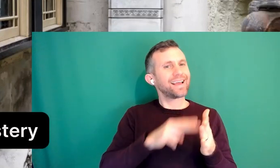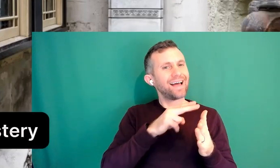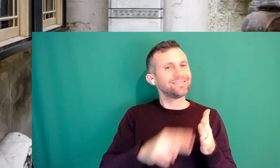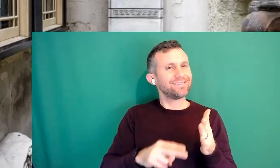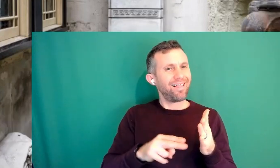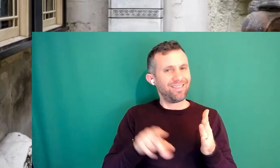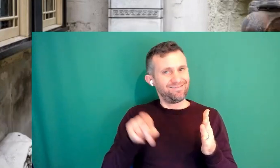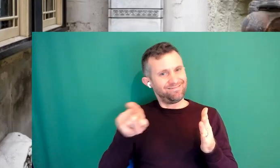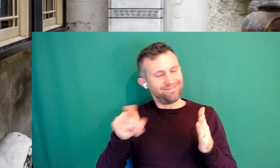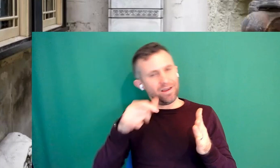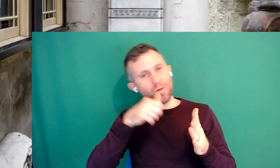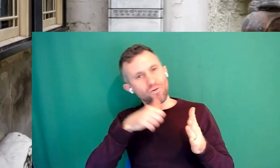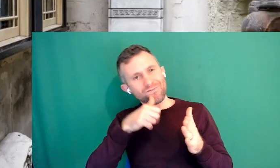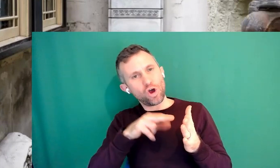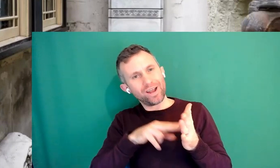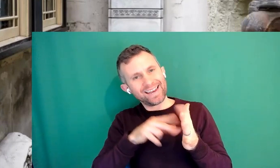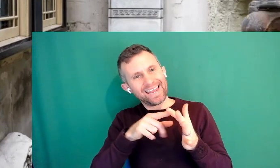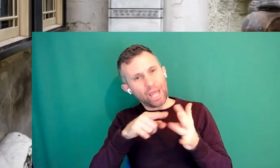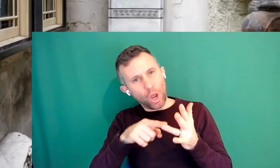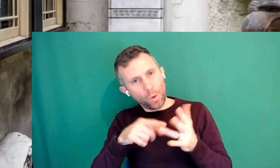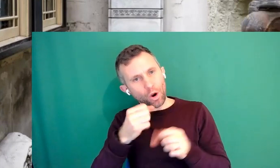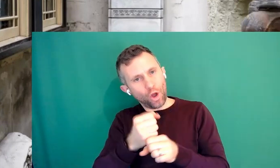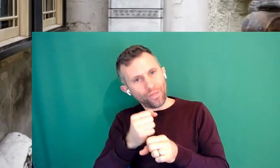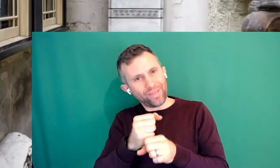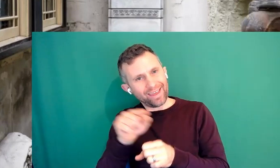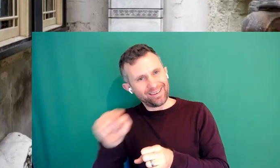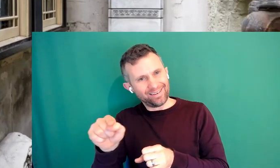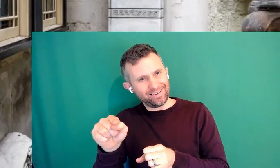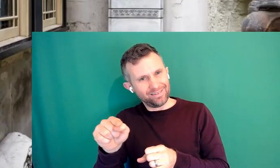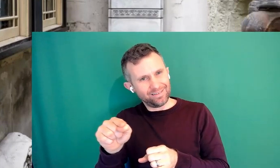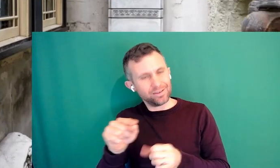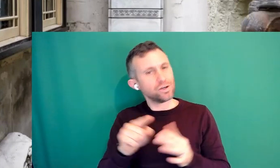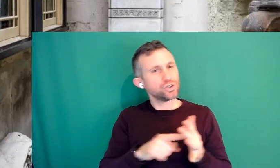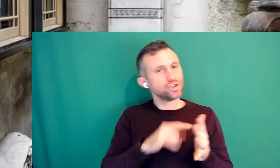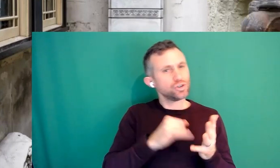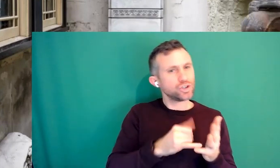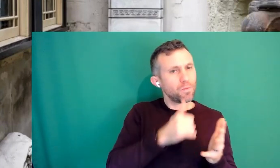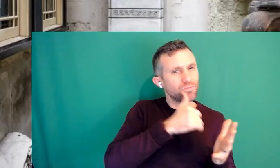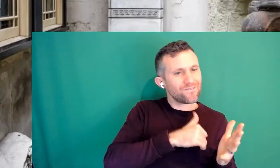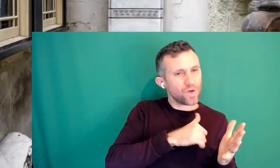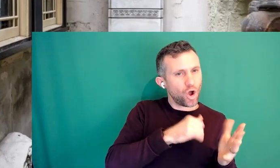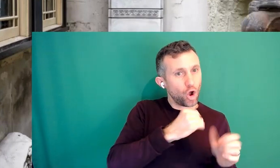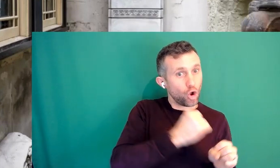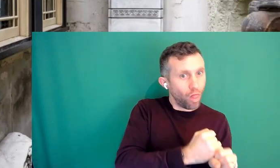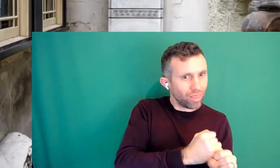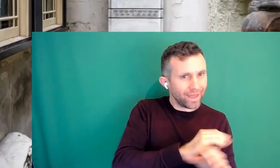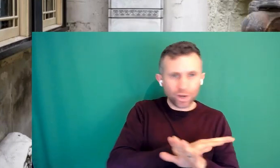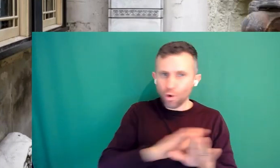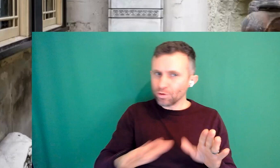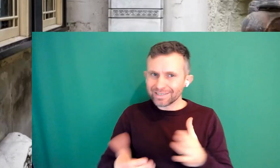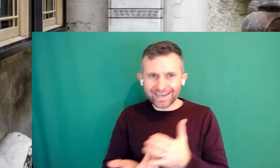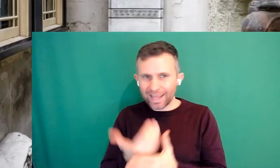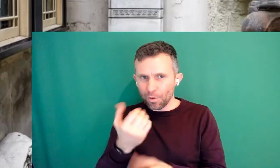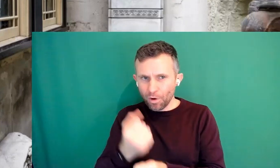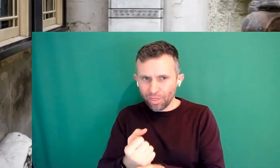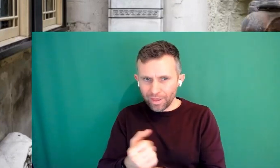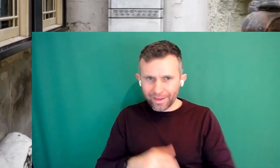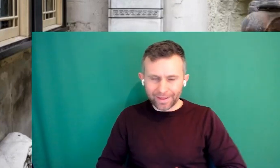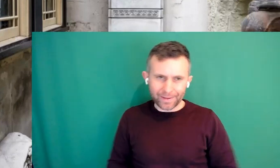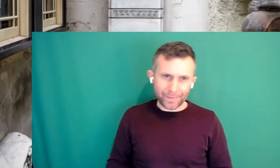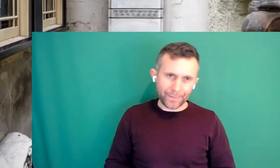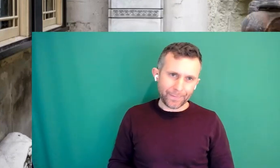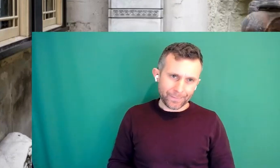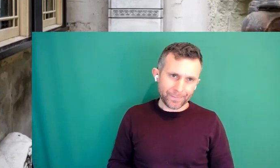monastery called Padre Giovanni. And if you brought a bit of Gothic sculpture that the monk might have